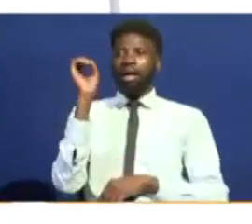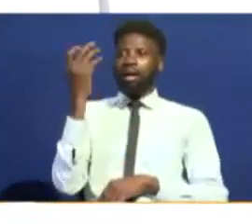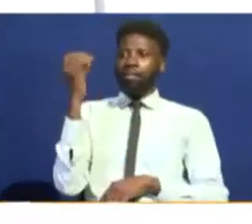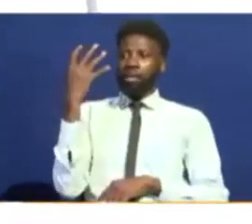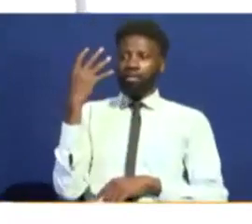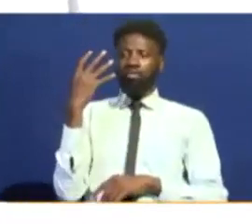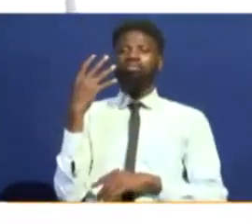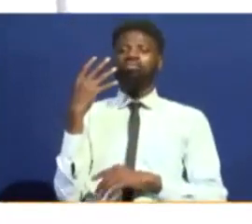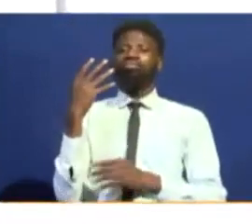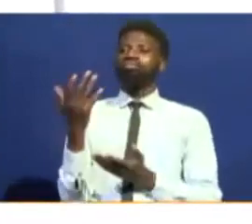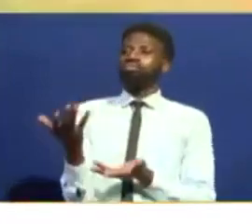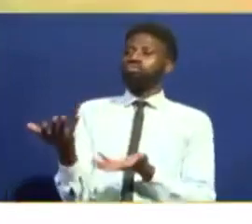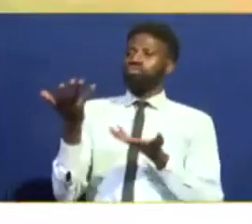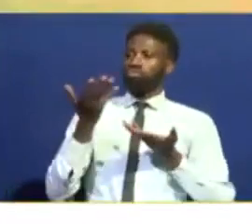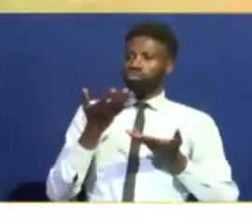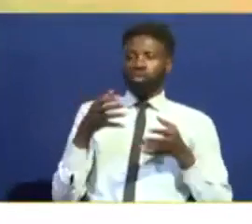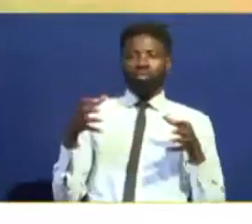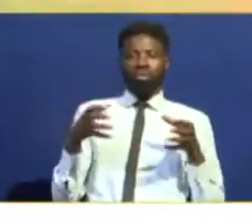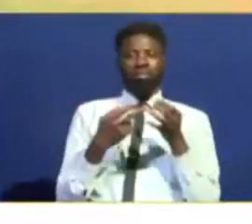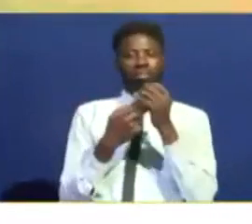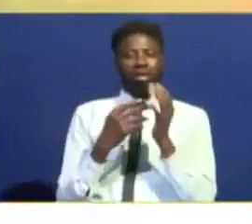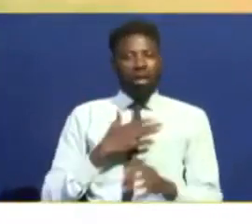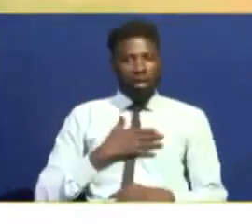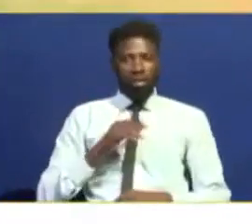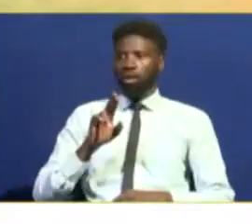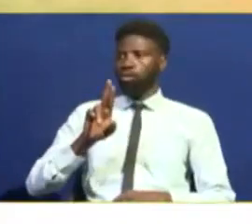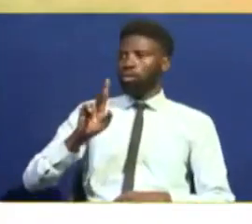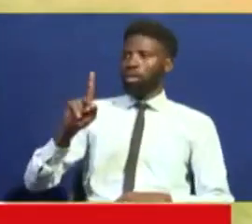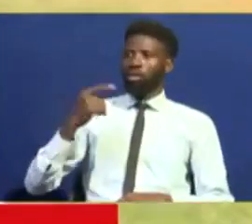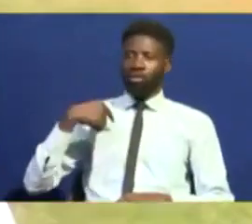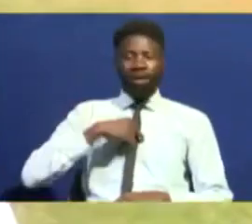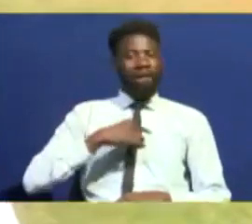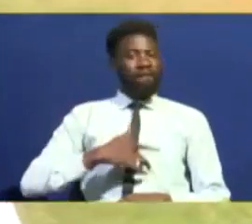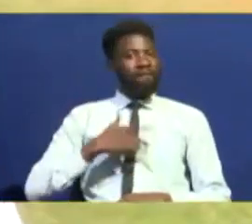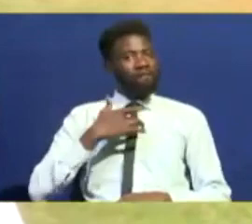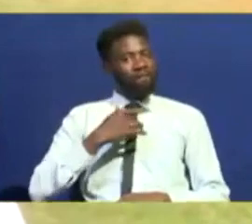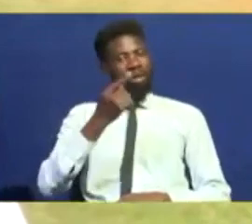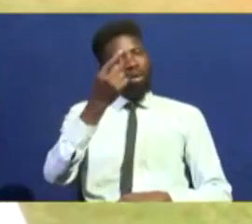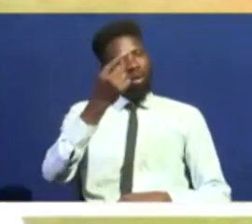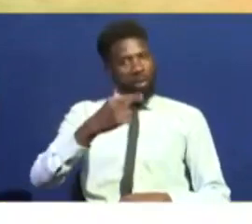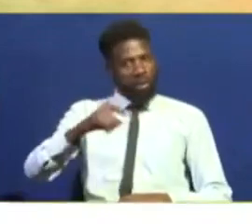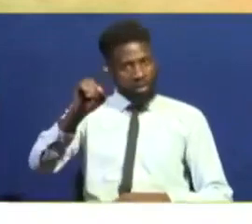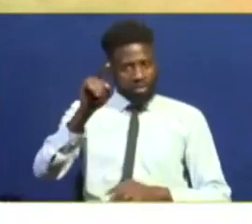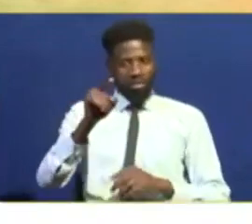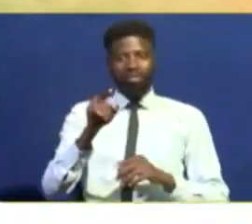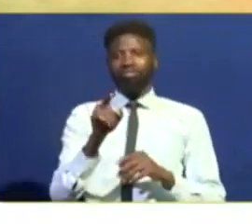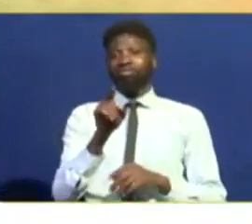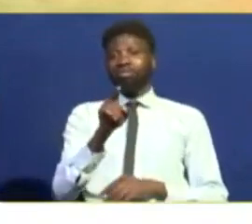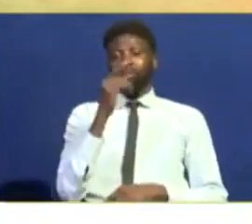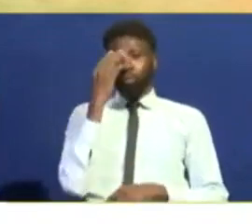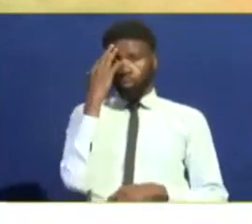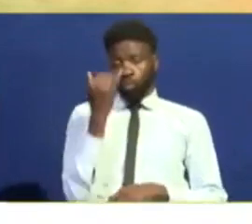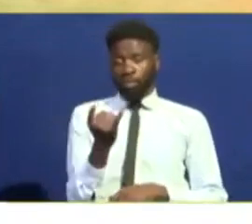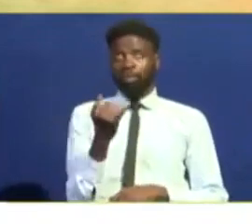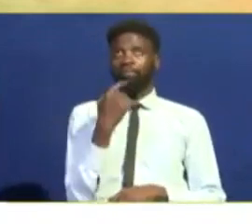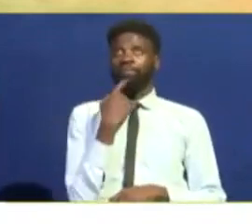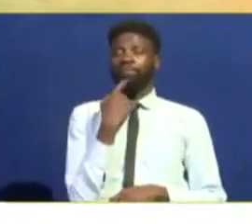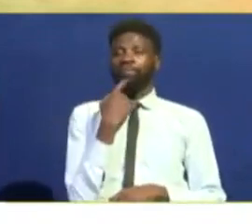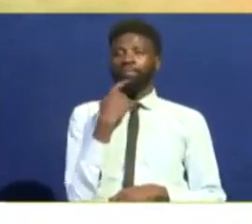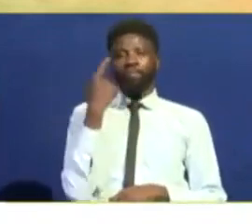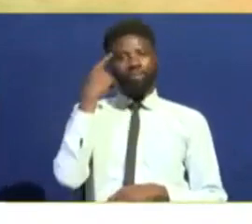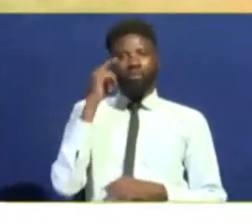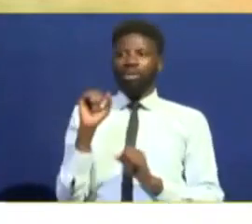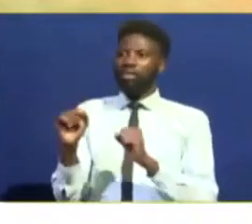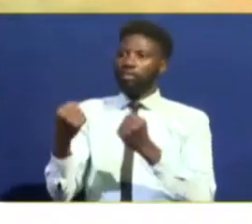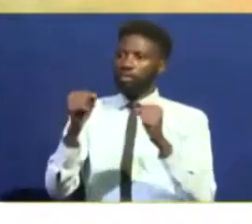UK, we felt it was a right thing in the right direction, because in terms of